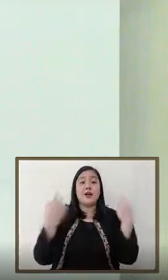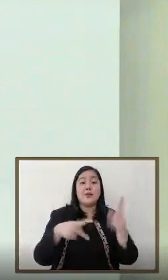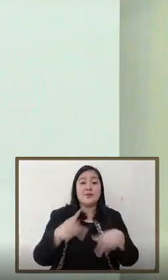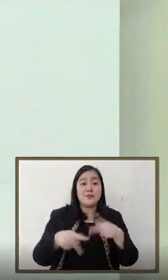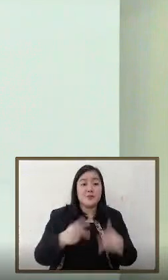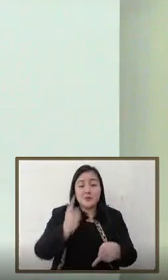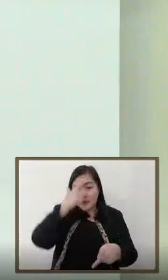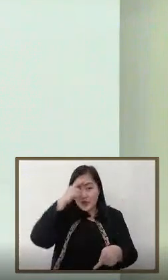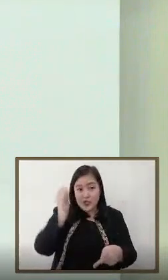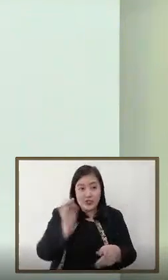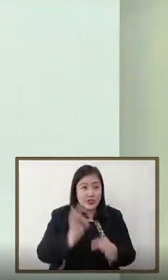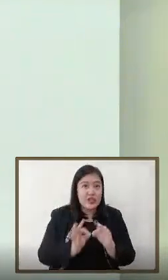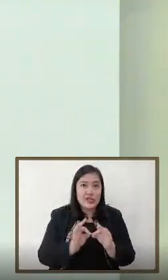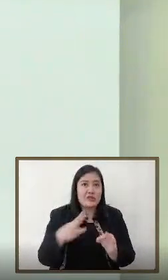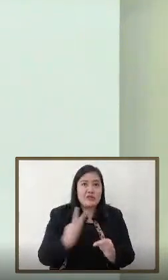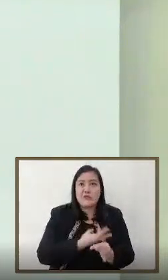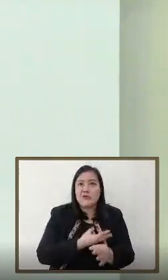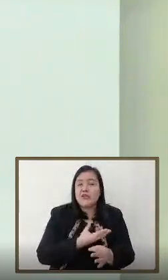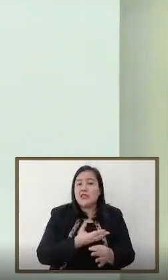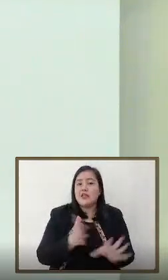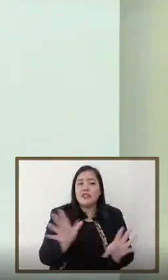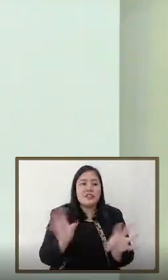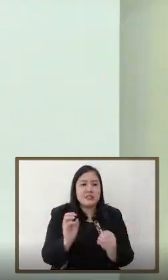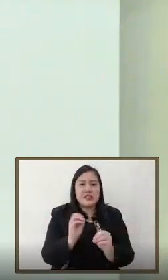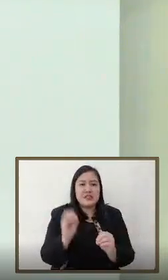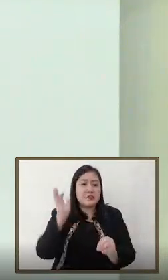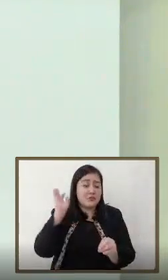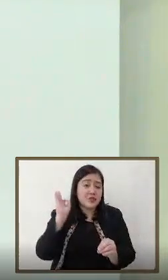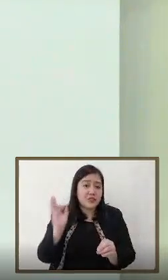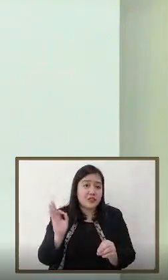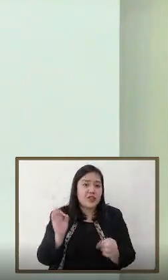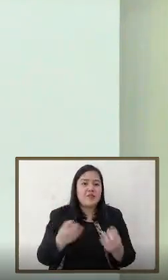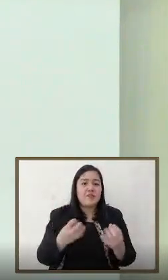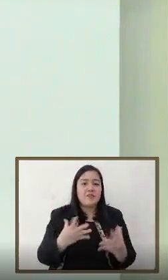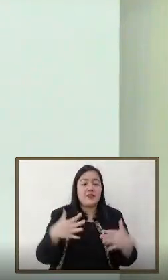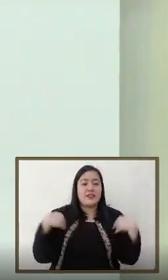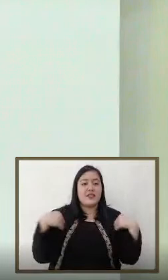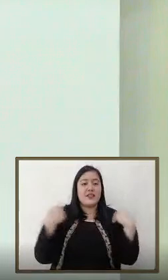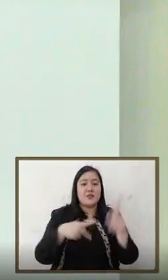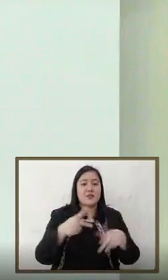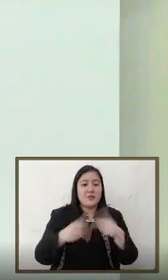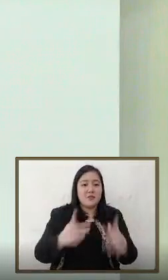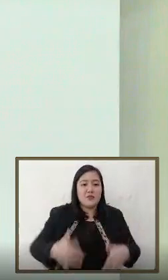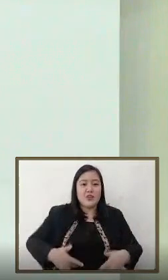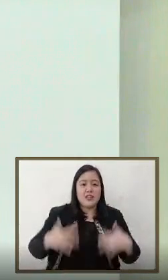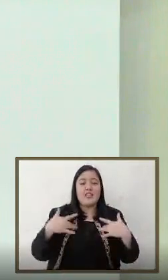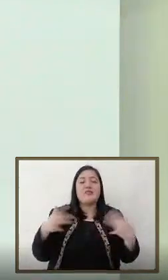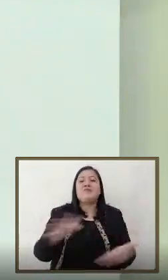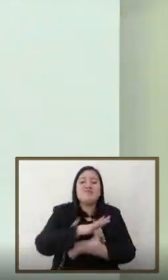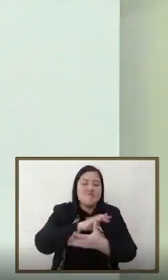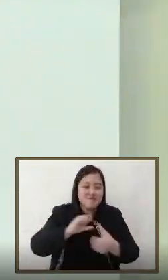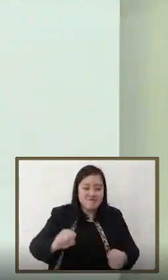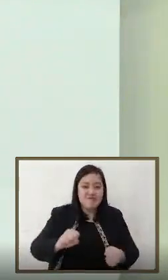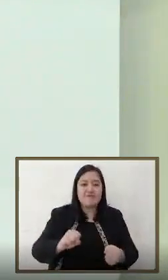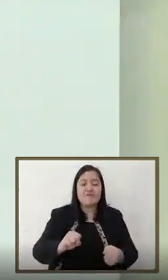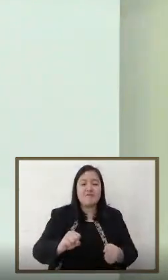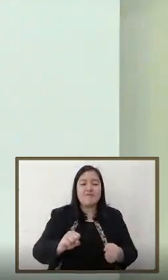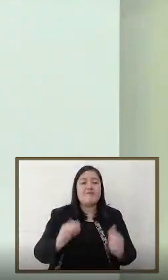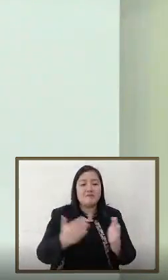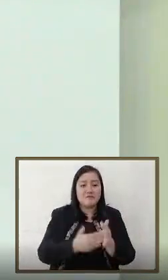hear anything from this pulpit, many young people's lives will be ruined. So thank you very much